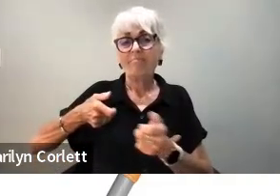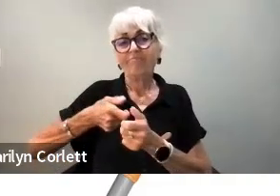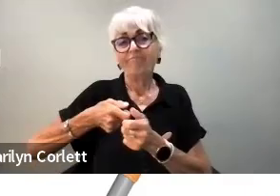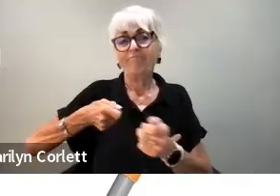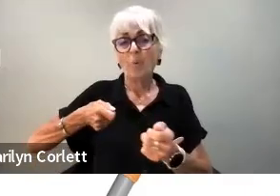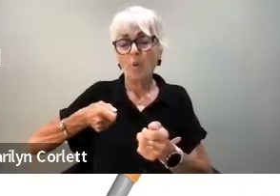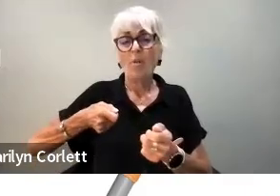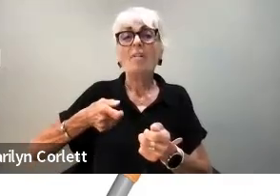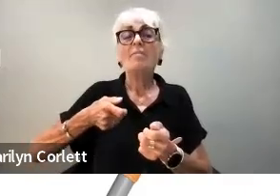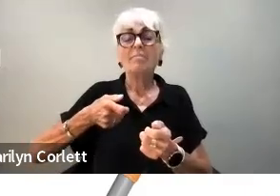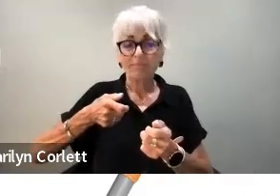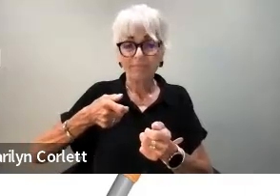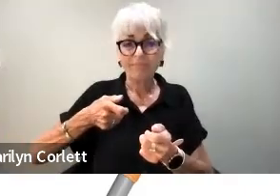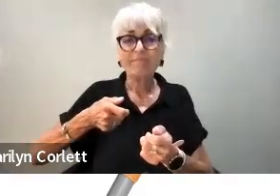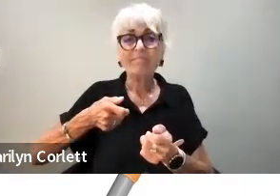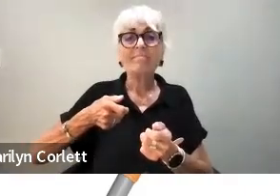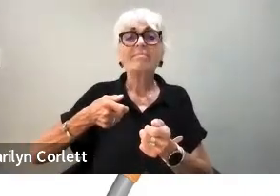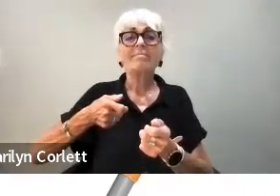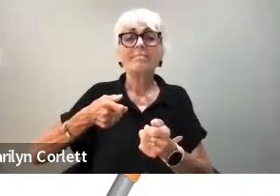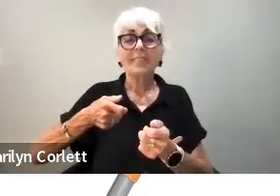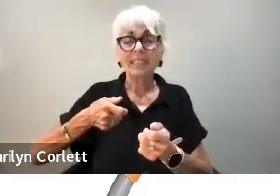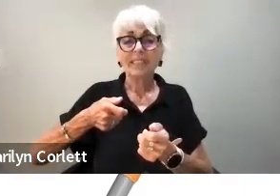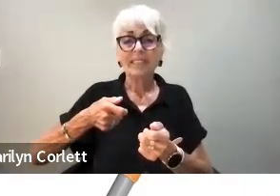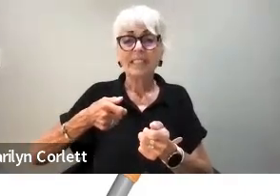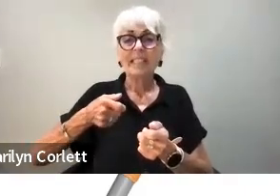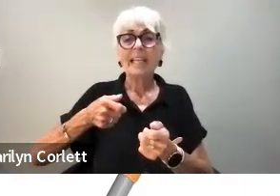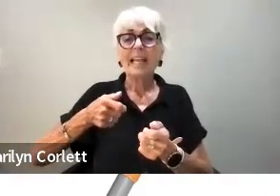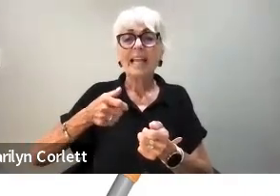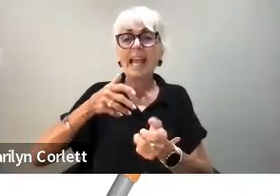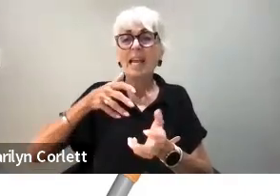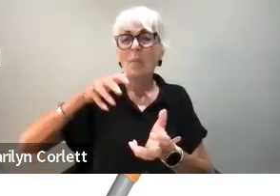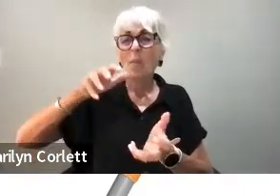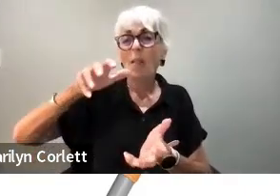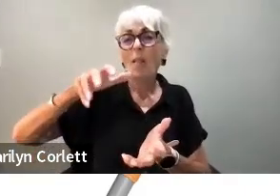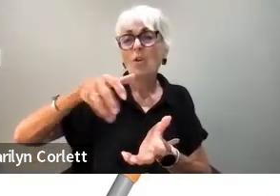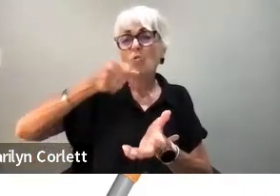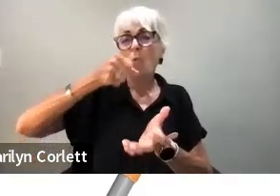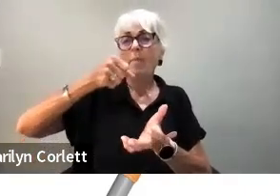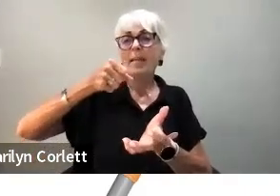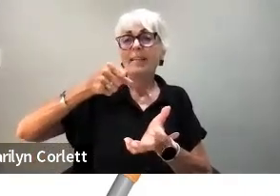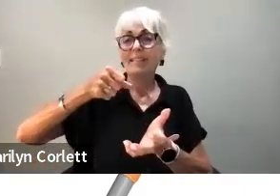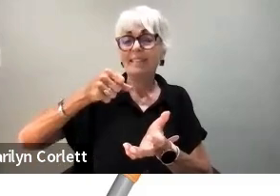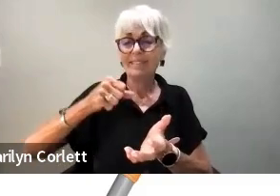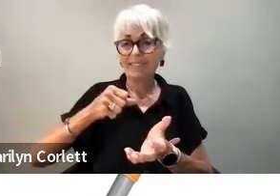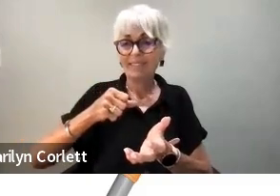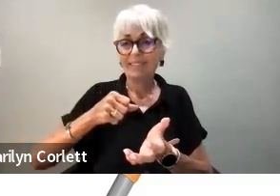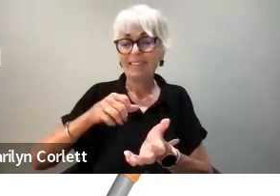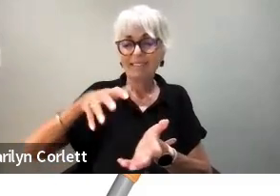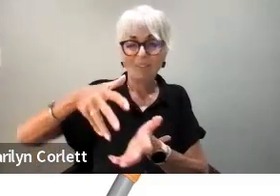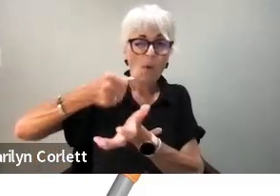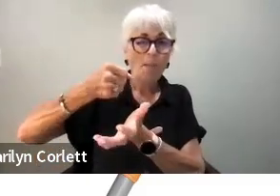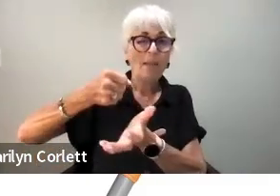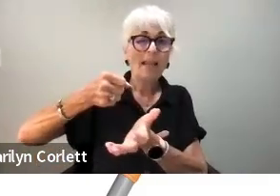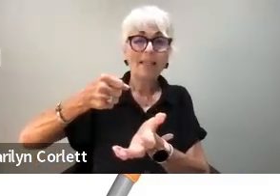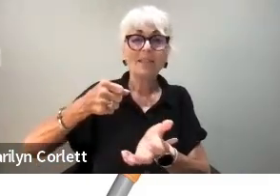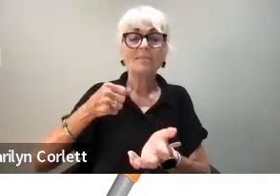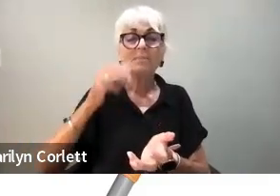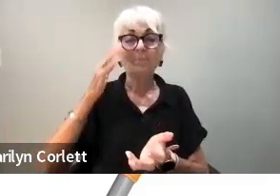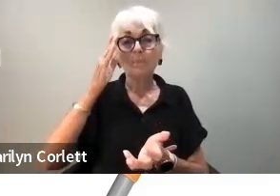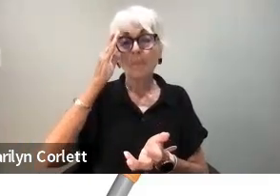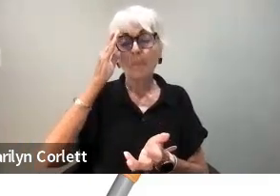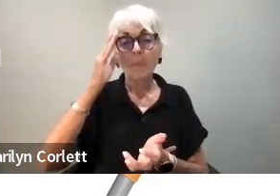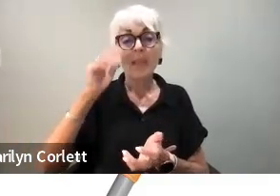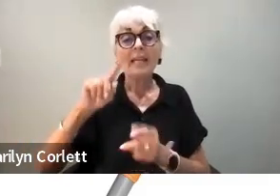on the pole itself, and it will kind of grab it like a claw. um, Different rakes that